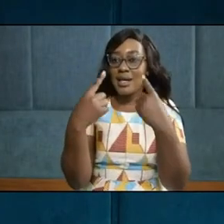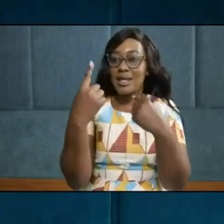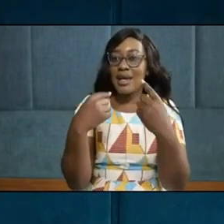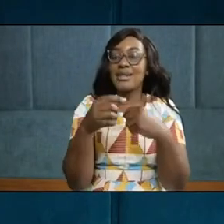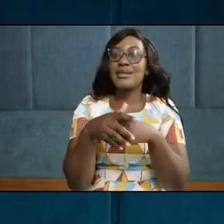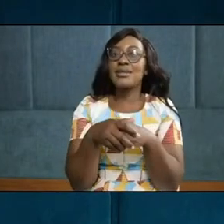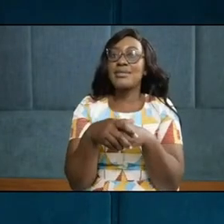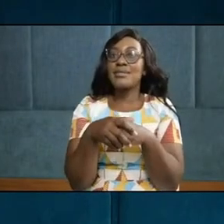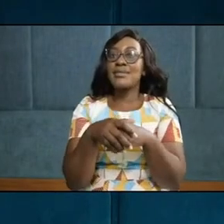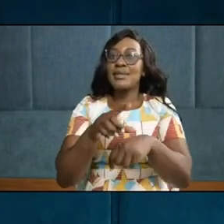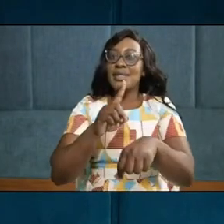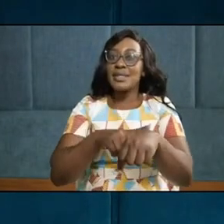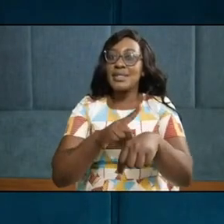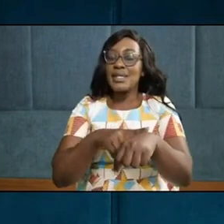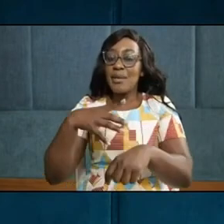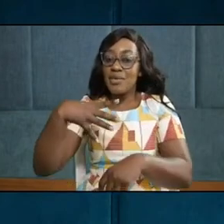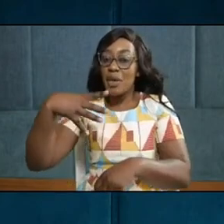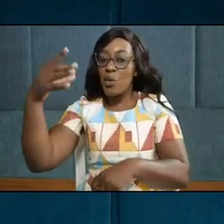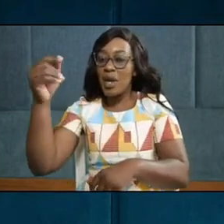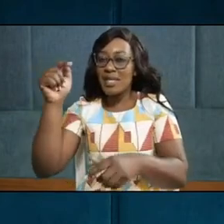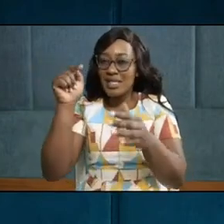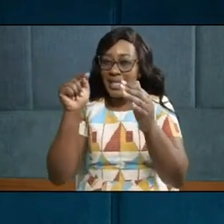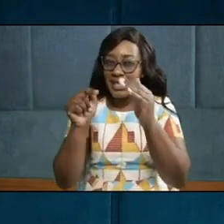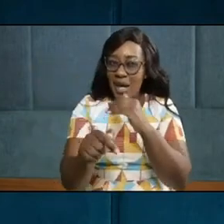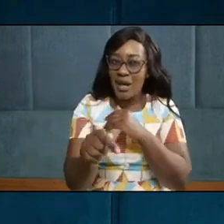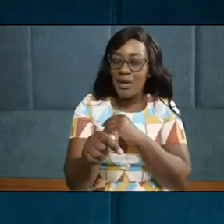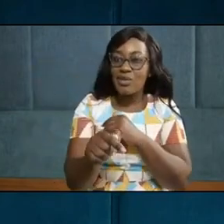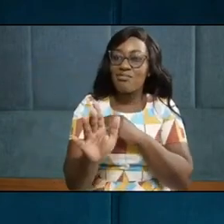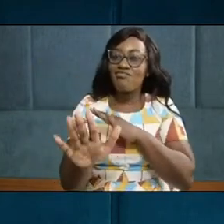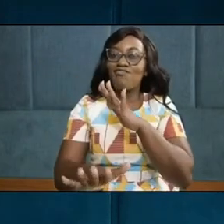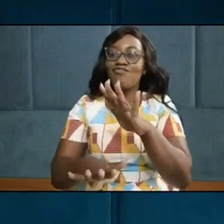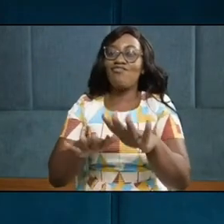When they went downstairs,